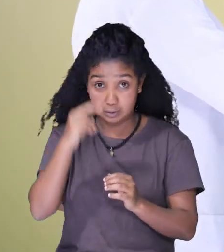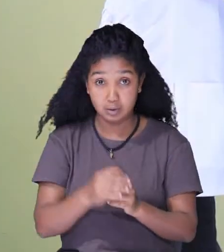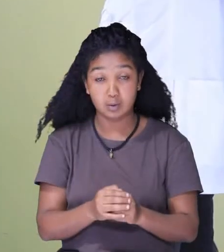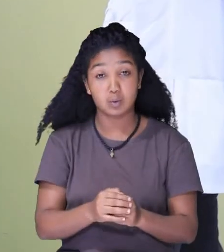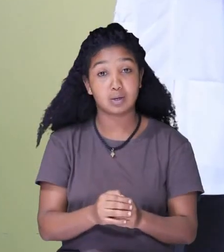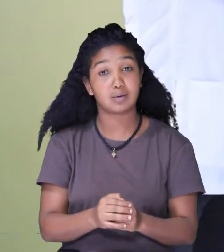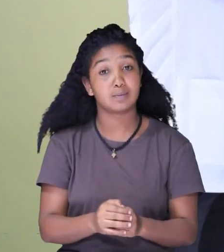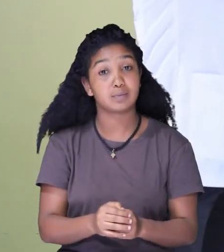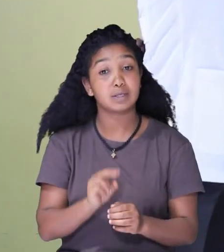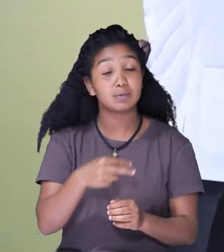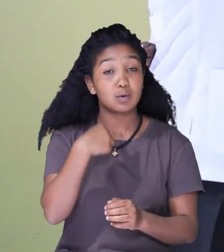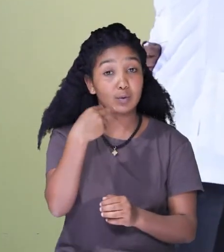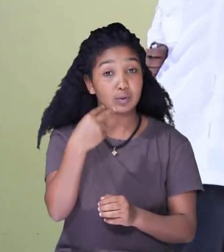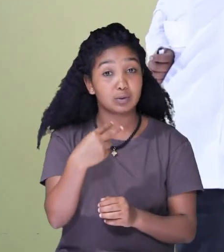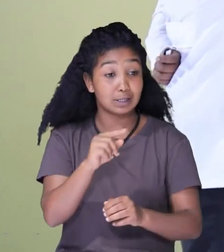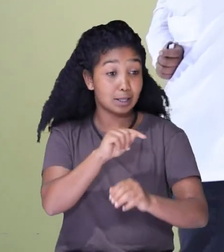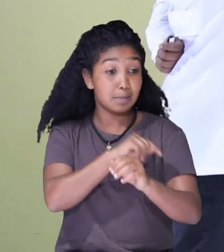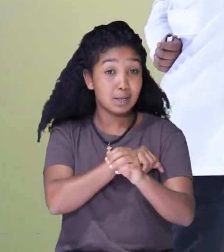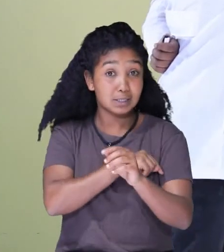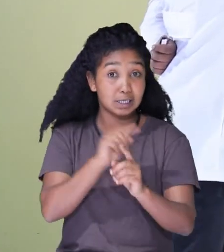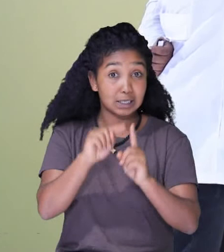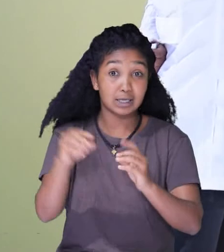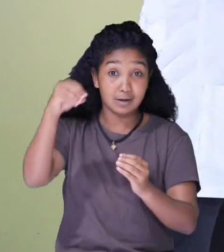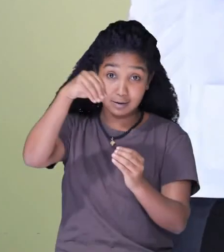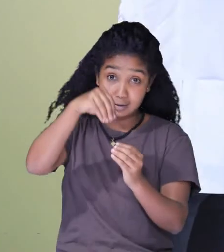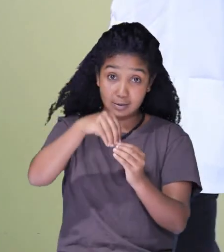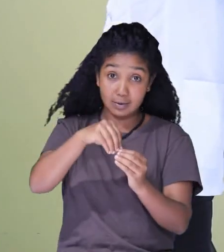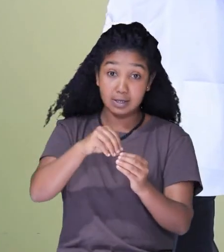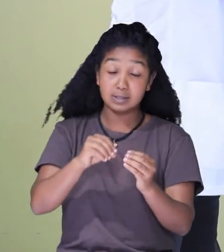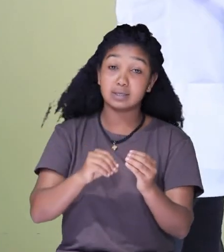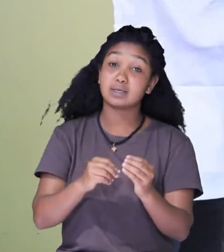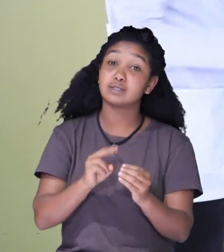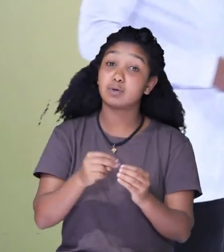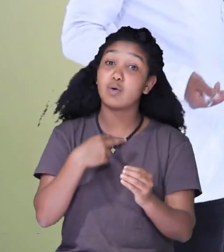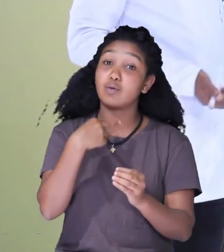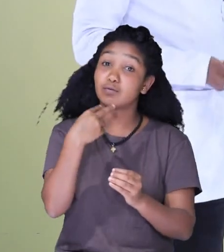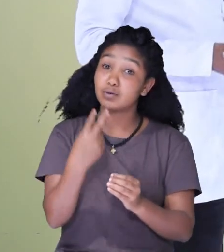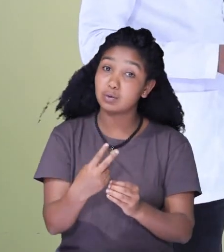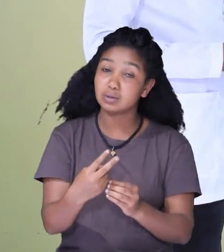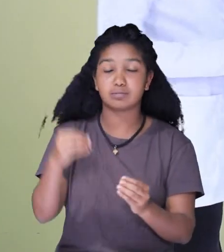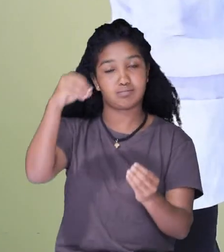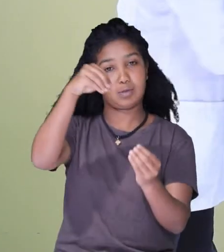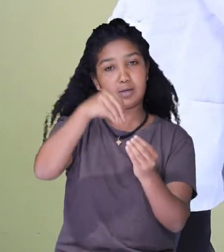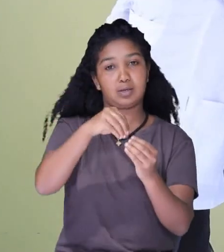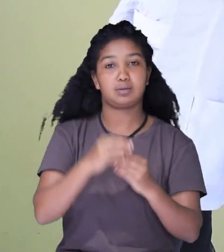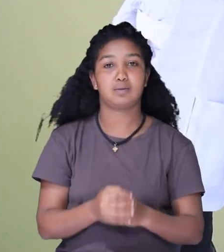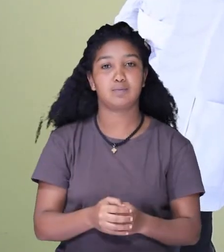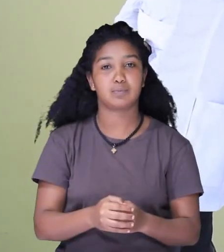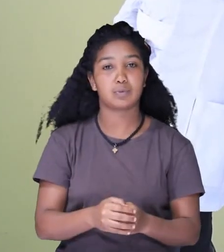when the speed of sound, the temperature is increased, the speed of sound is also increased by